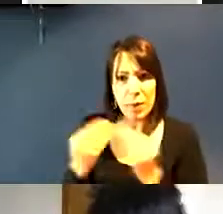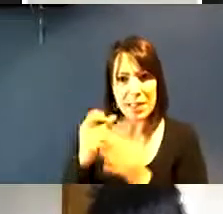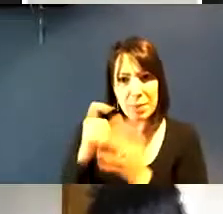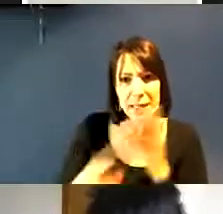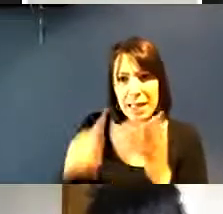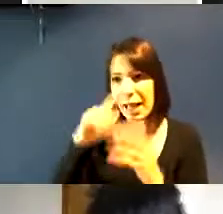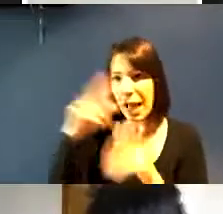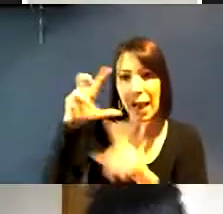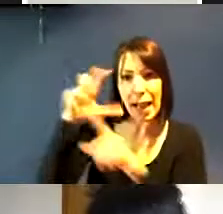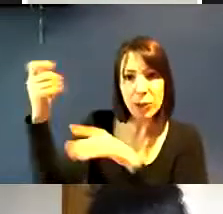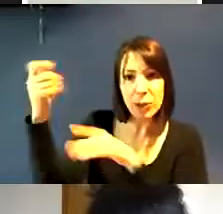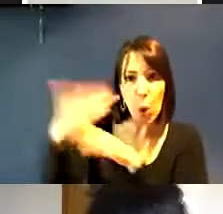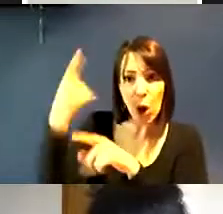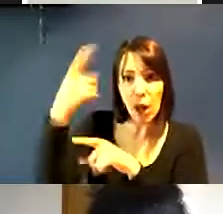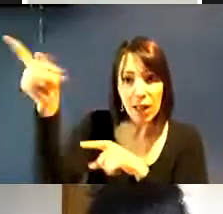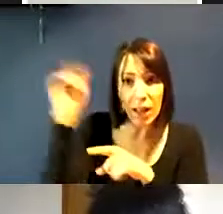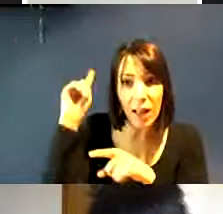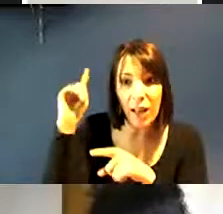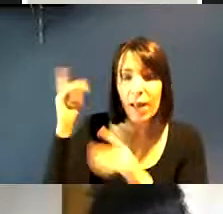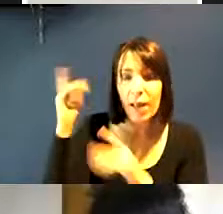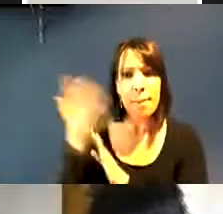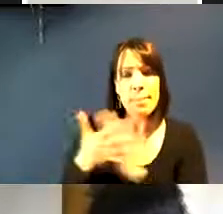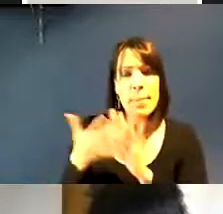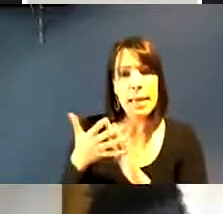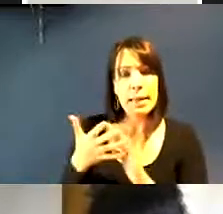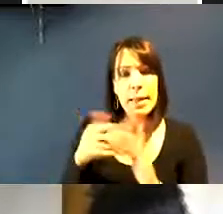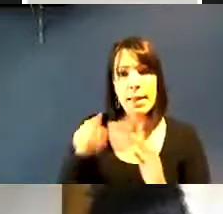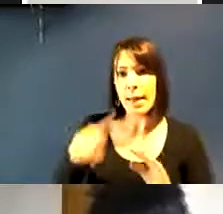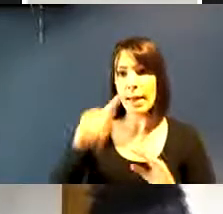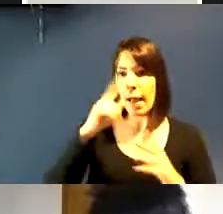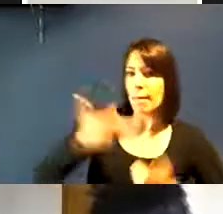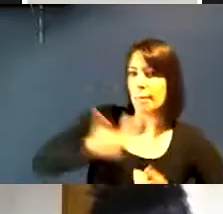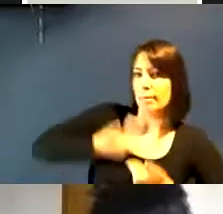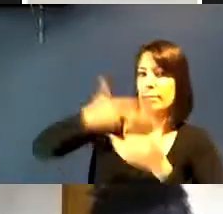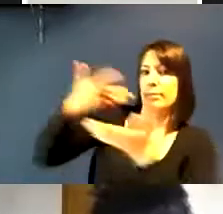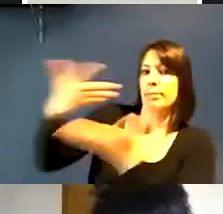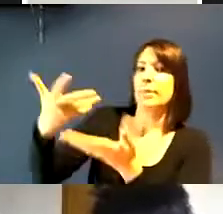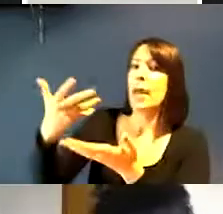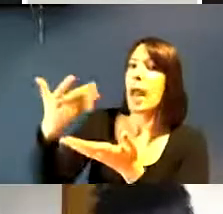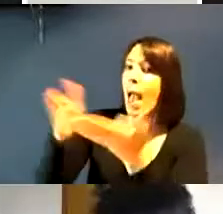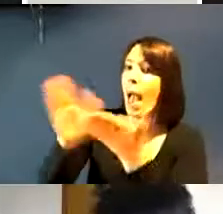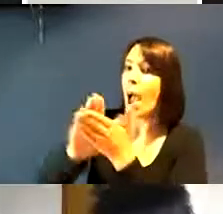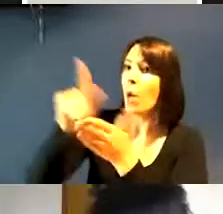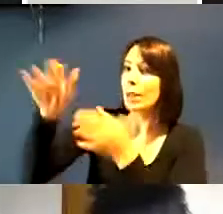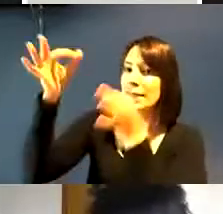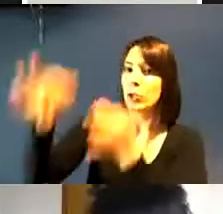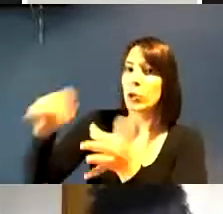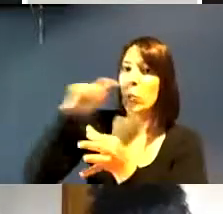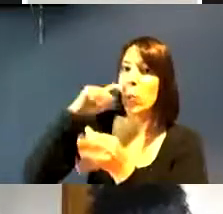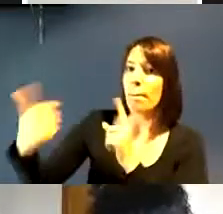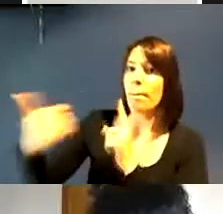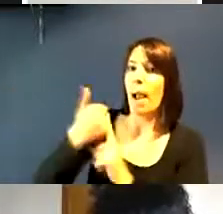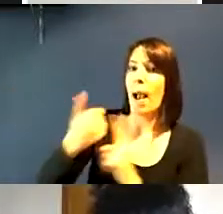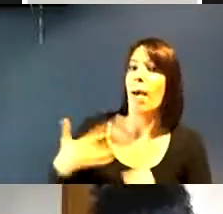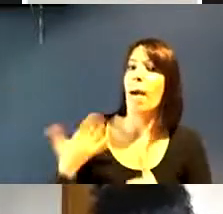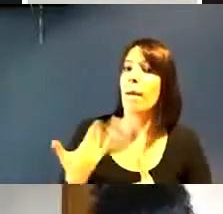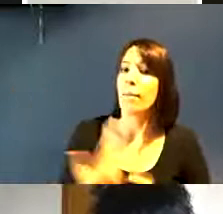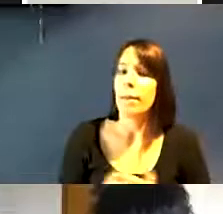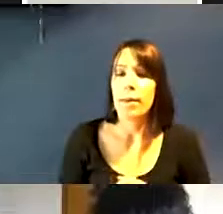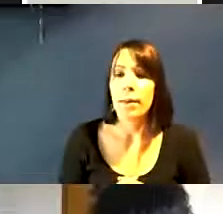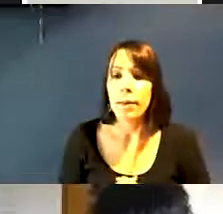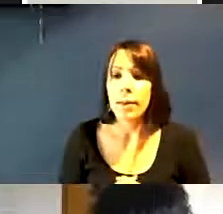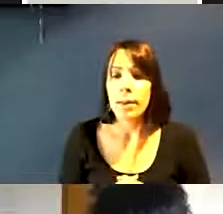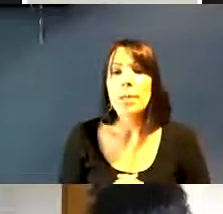voices and the things that are important to them are not going to be a focus. So we're going to have now another one of our